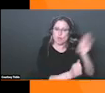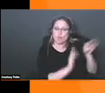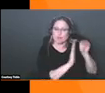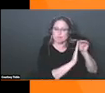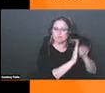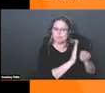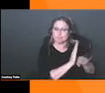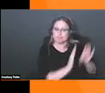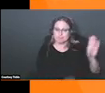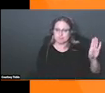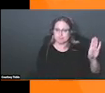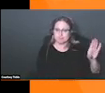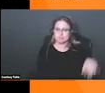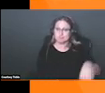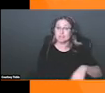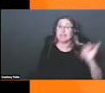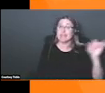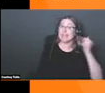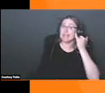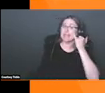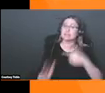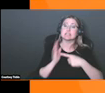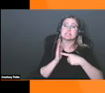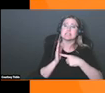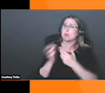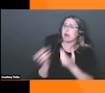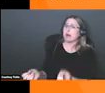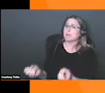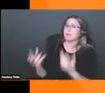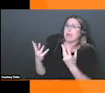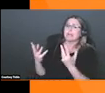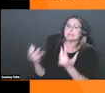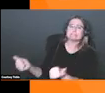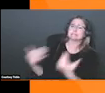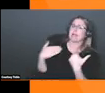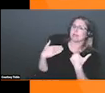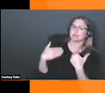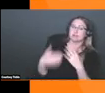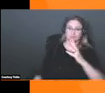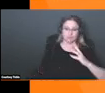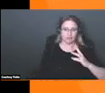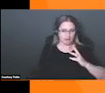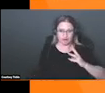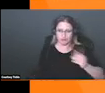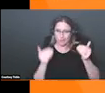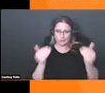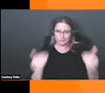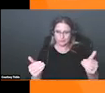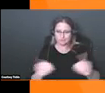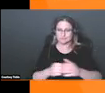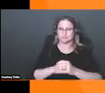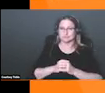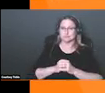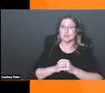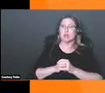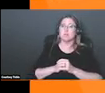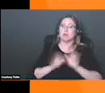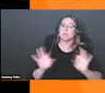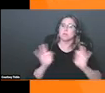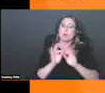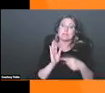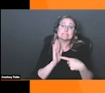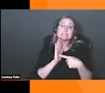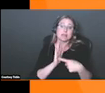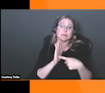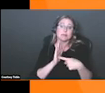they say as many samples as you want, that's one thing, but make sure they're high level